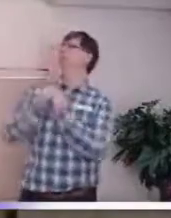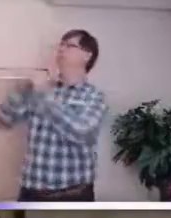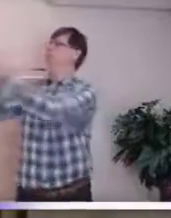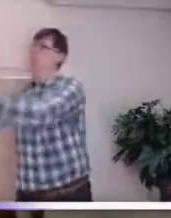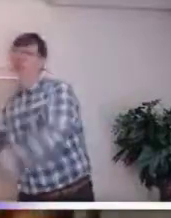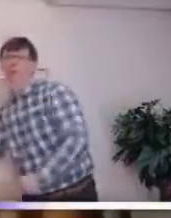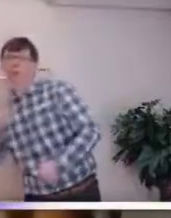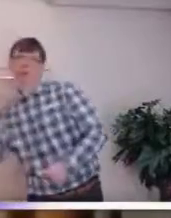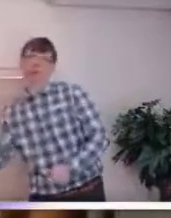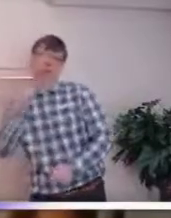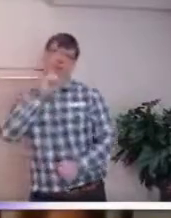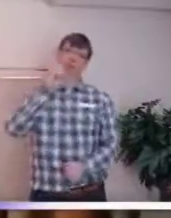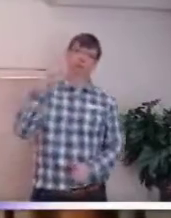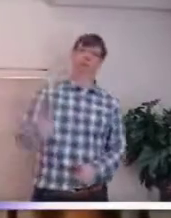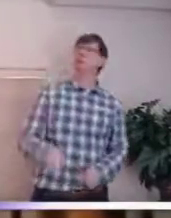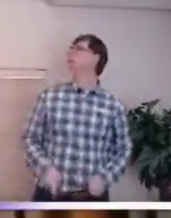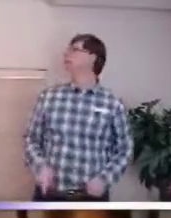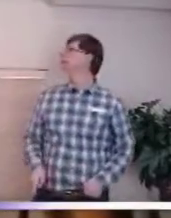each day,